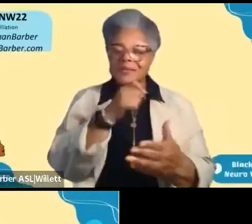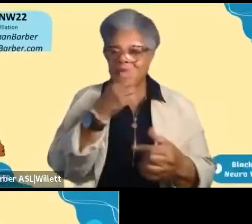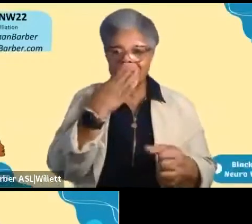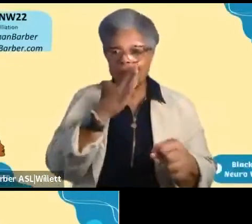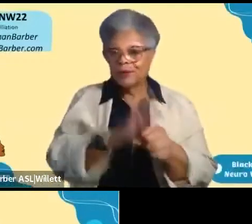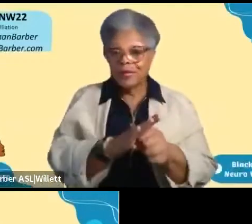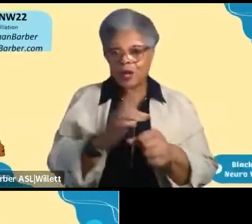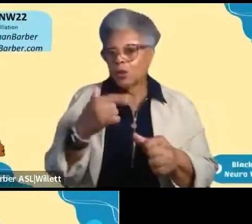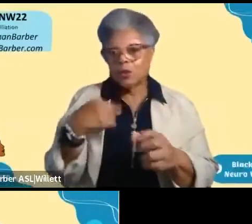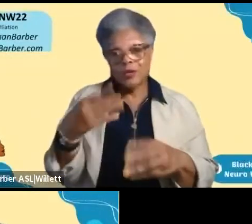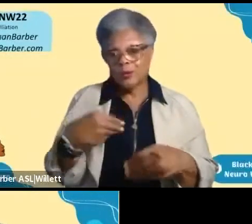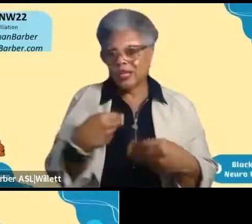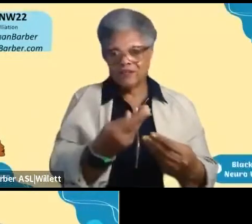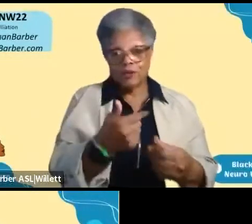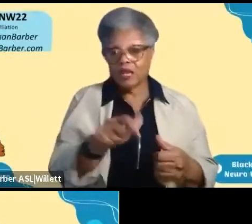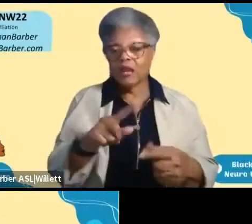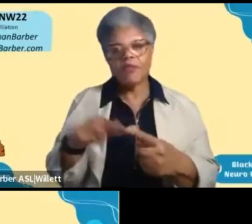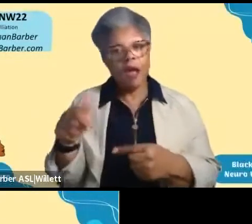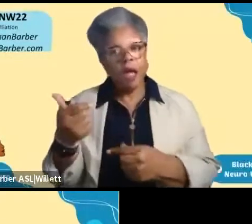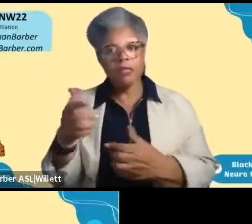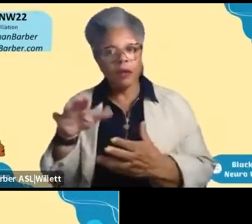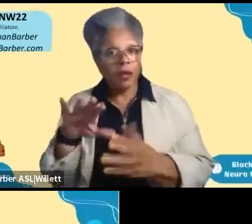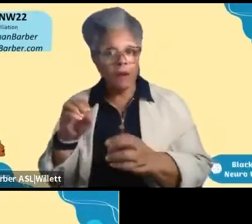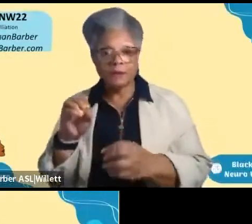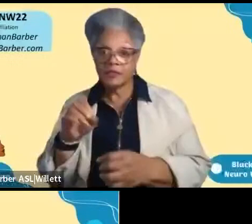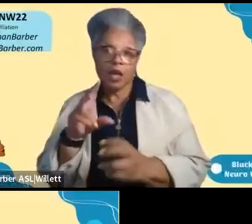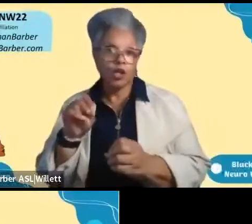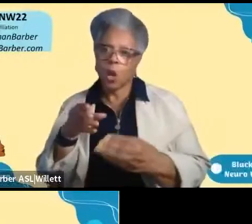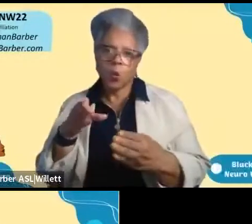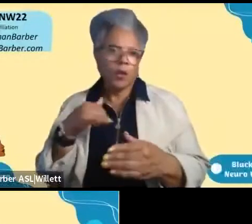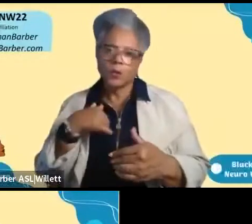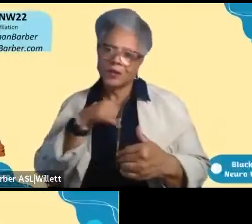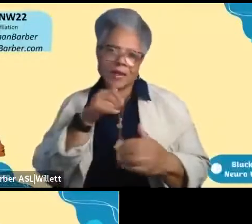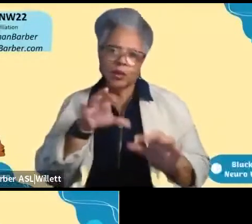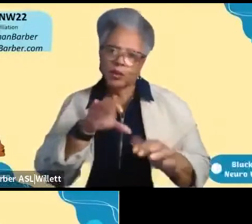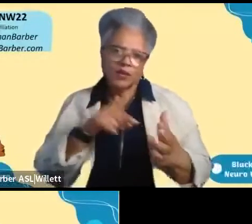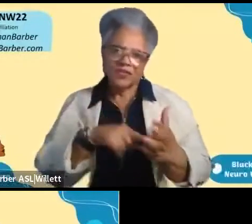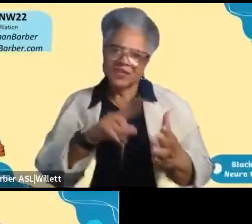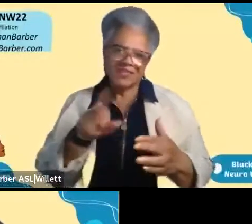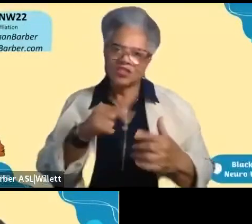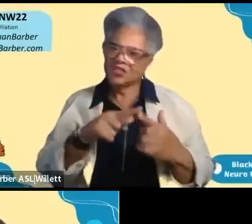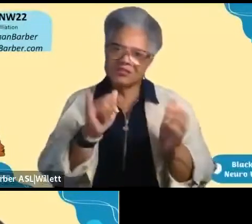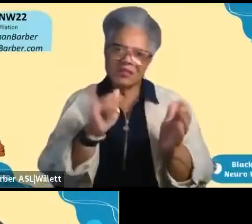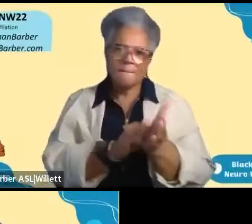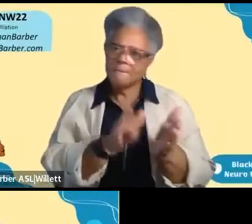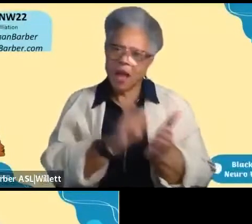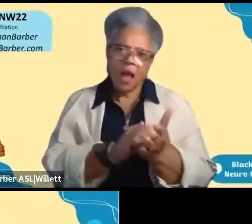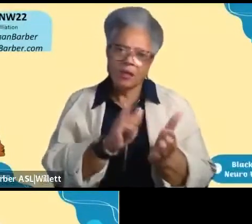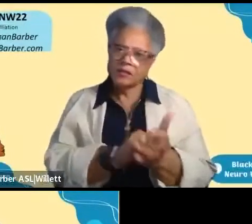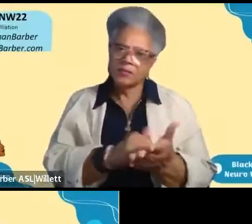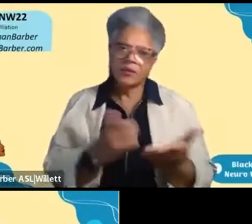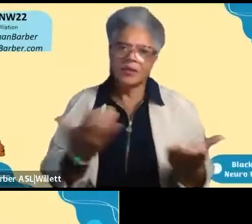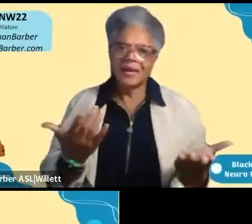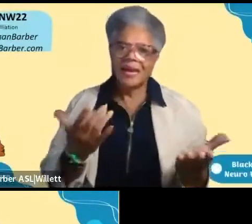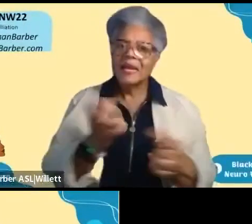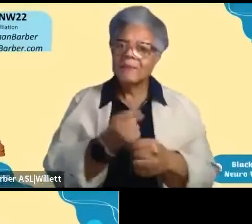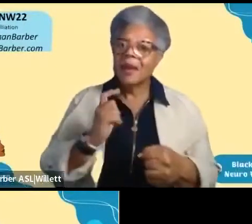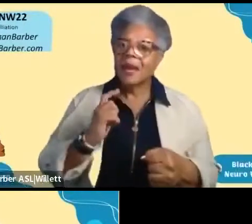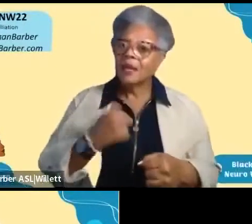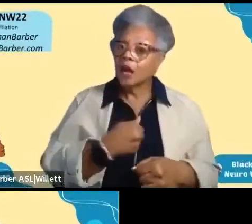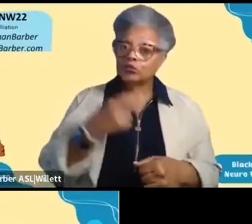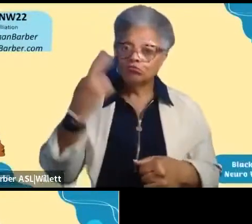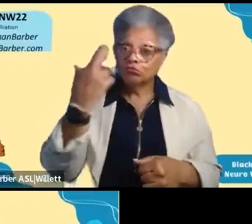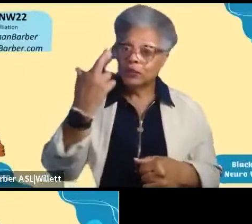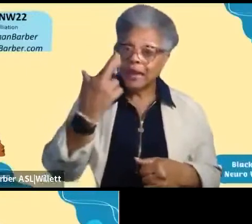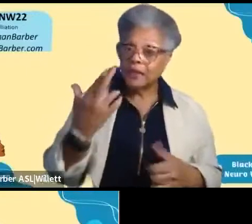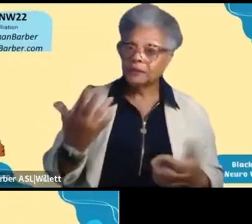you anything. And the other company basically said, no way, we're not doing this. This is just impossible. And it kind of made us realize,